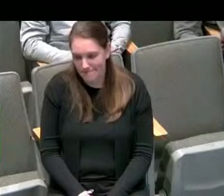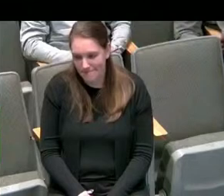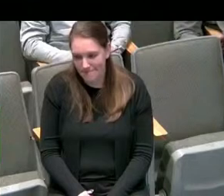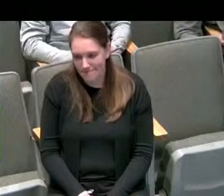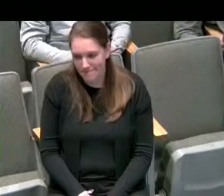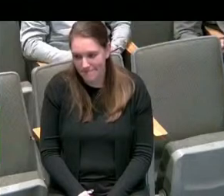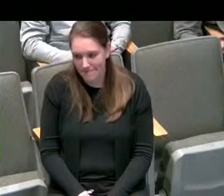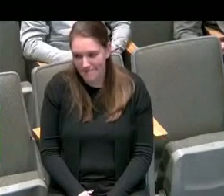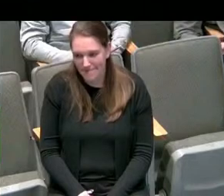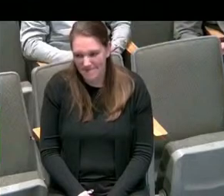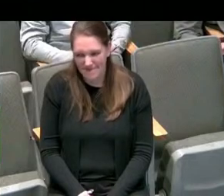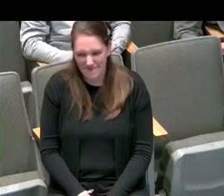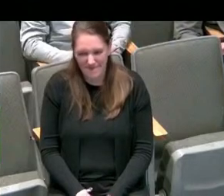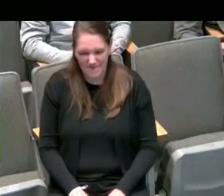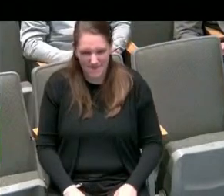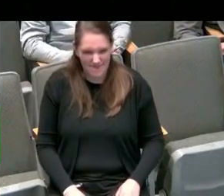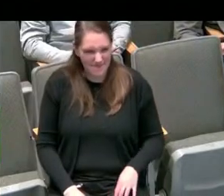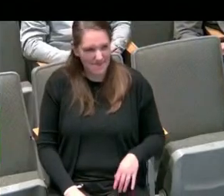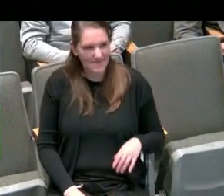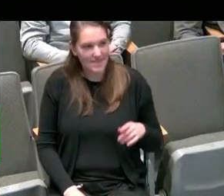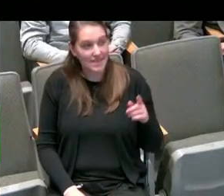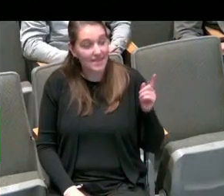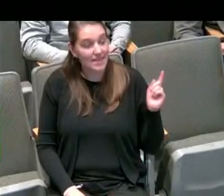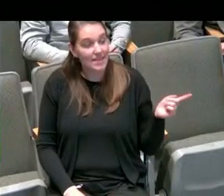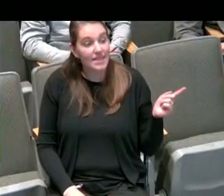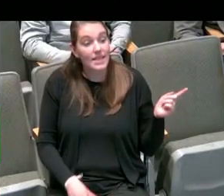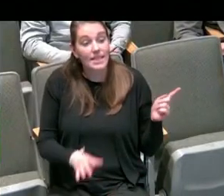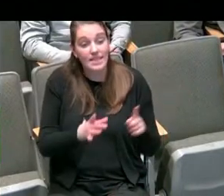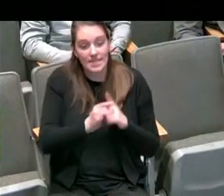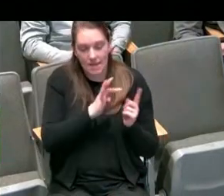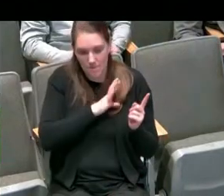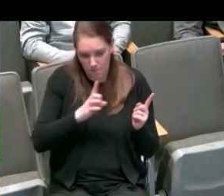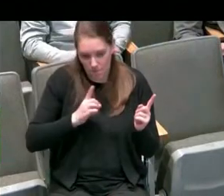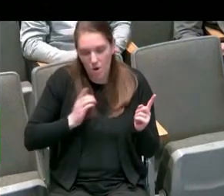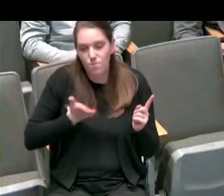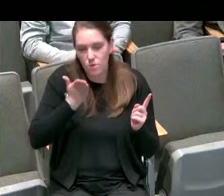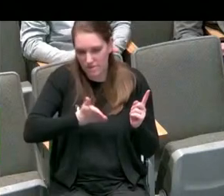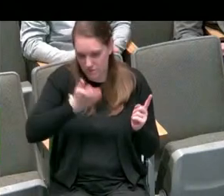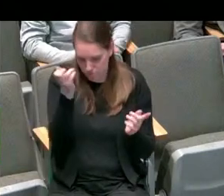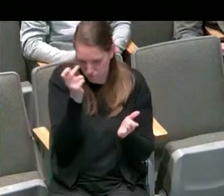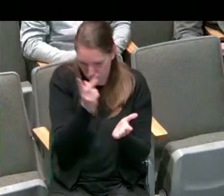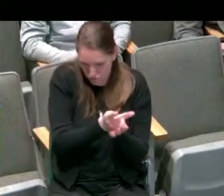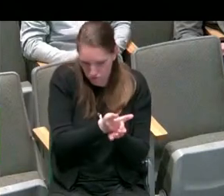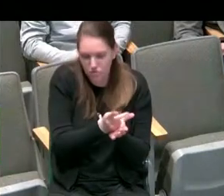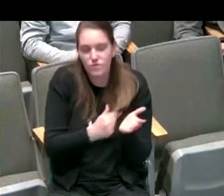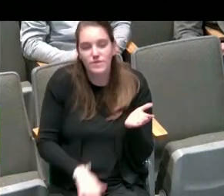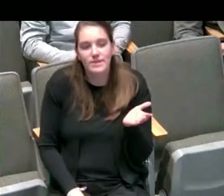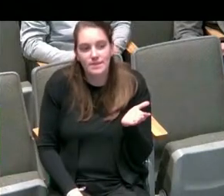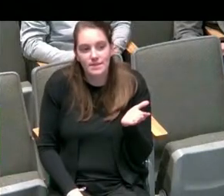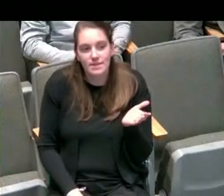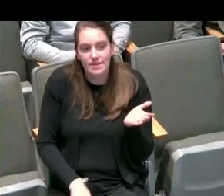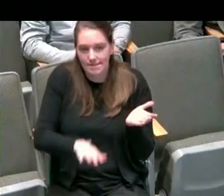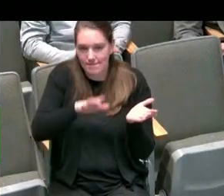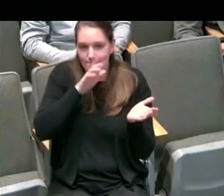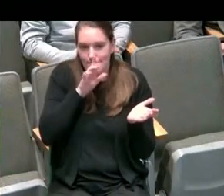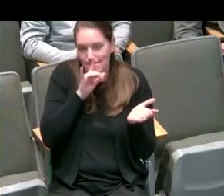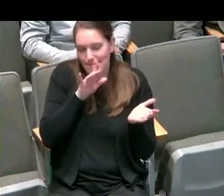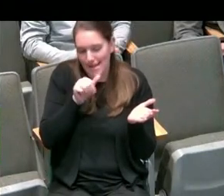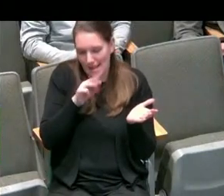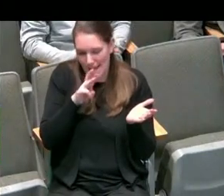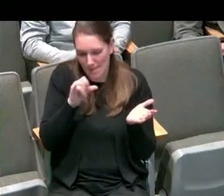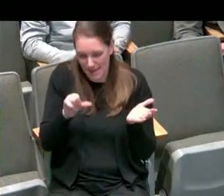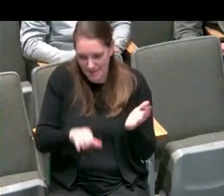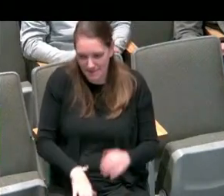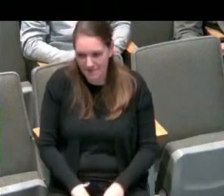the select board moves the article as written in the Motions document select forward recommends approval and this is Amy radebrush